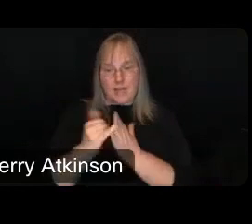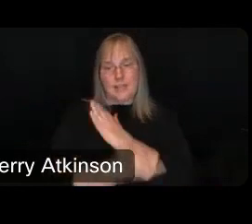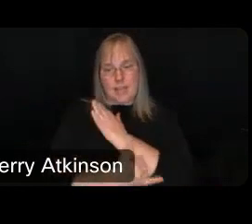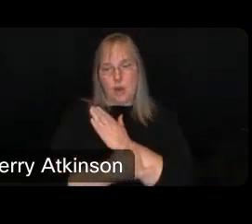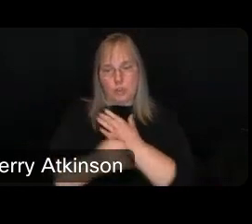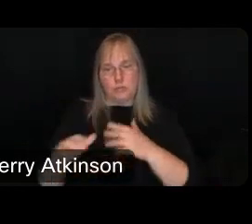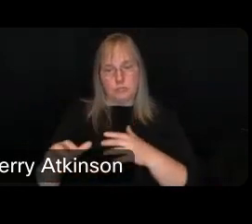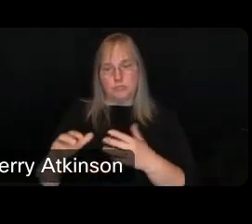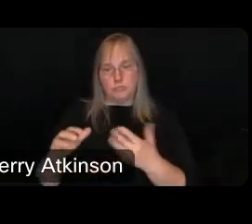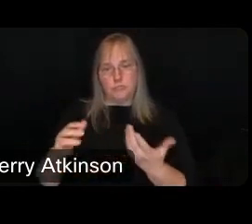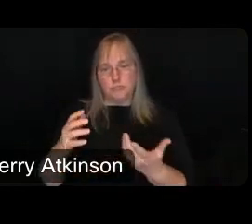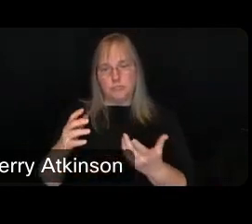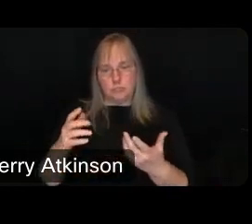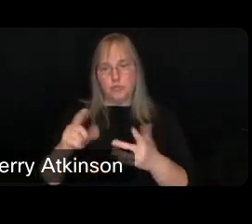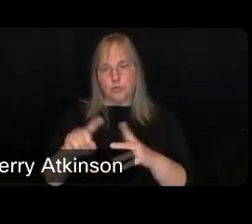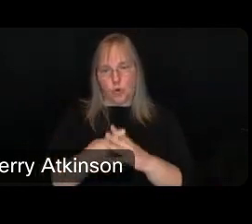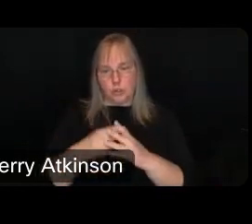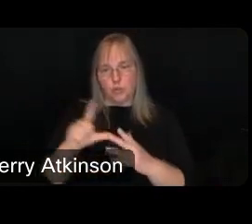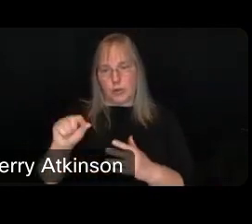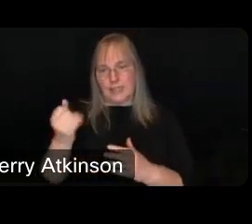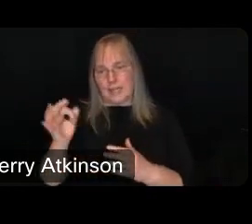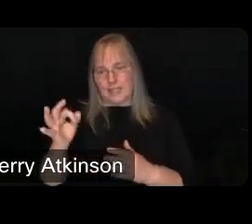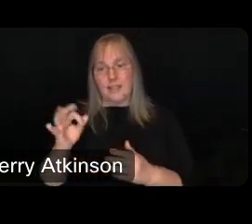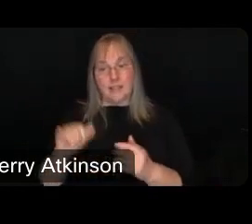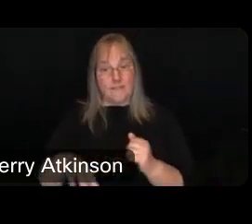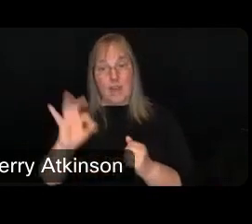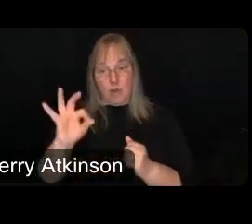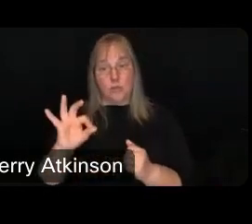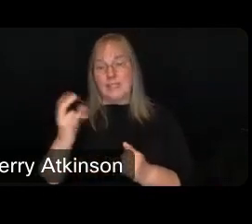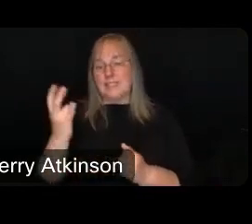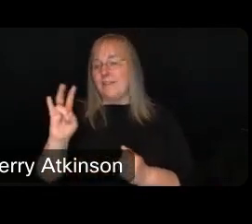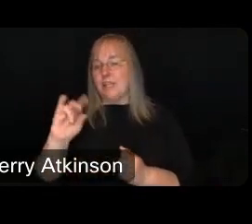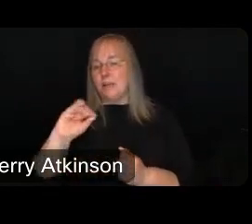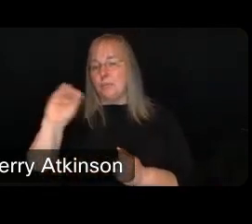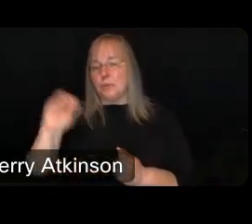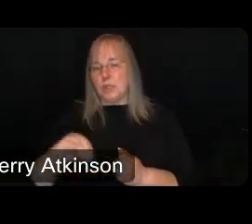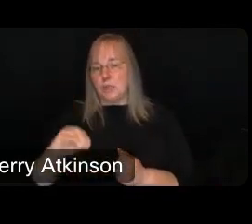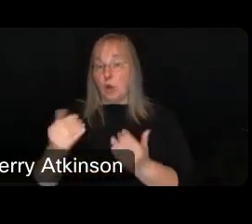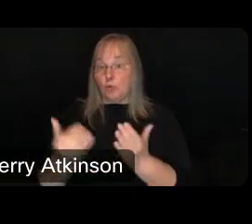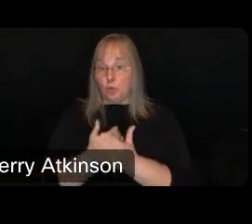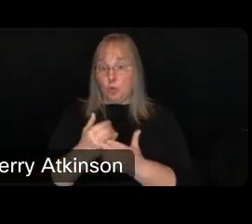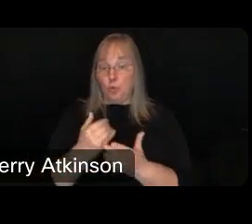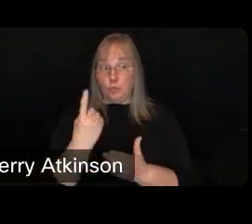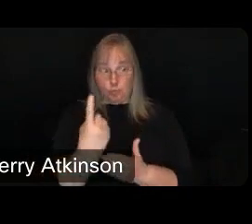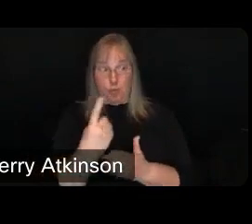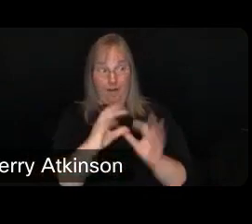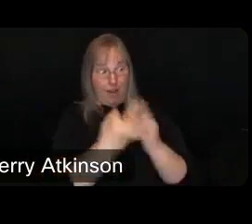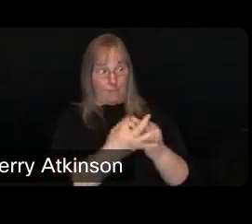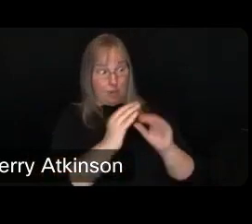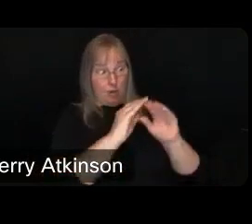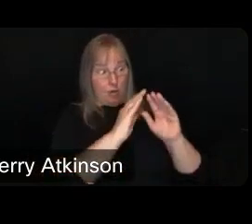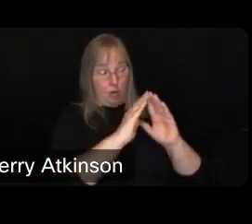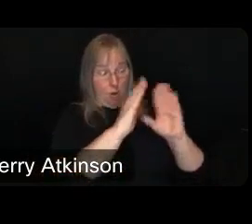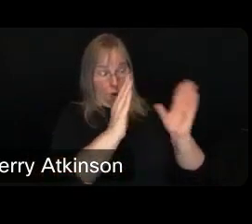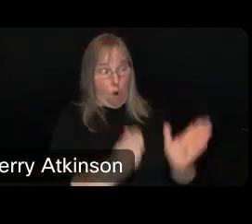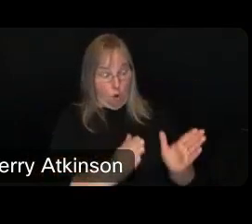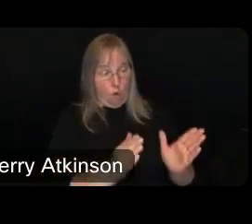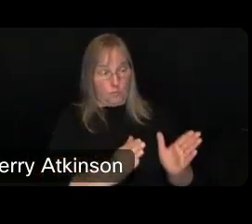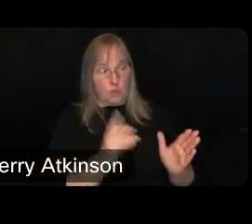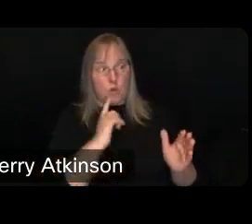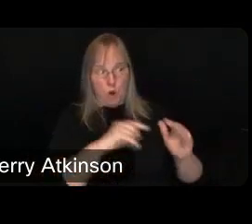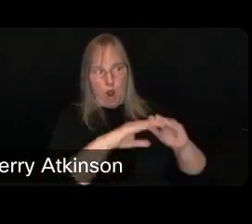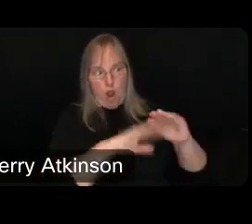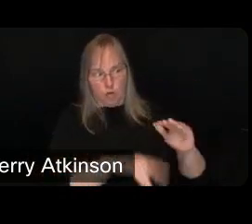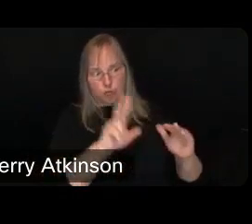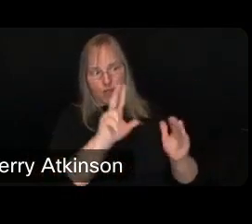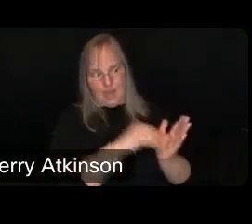they found that only about 17% of new single-family homes that were built in the recent past were under 3,000 square feet. So